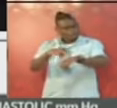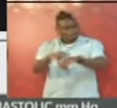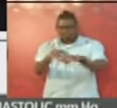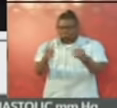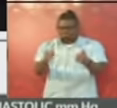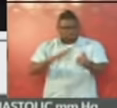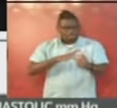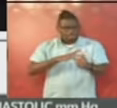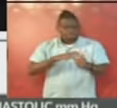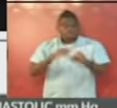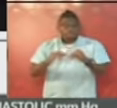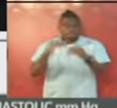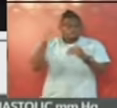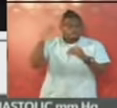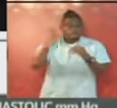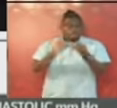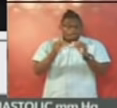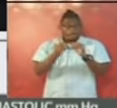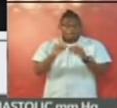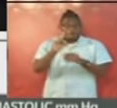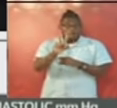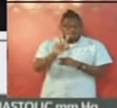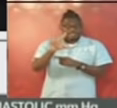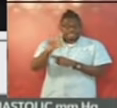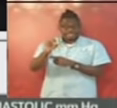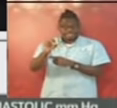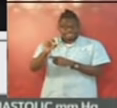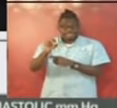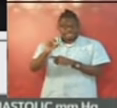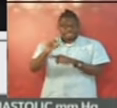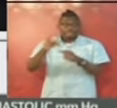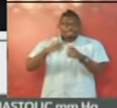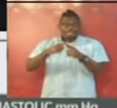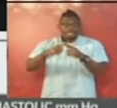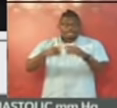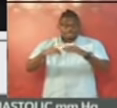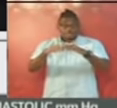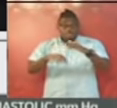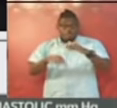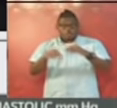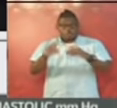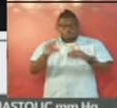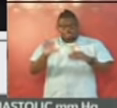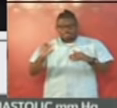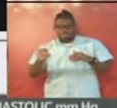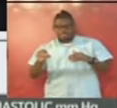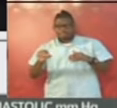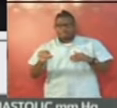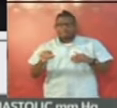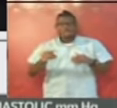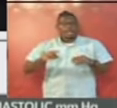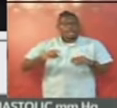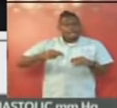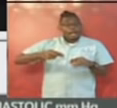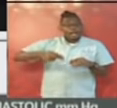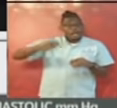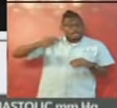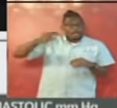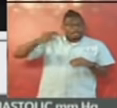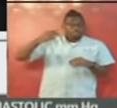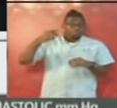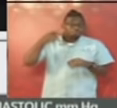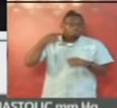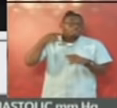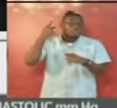or 140 and the lower number more than 90, you're thinking about having high blood pressure or hypertension. And indeed,